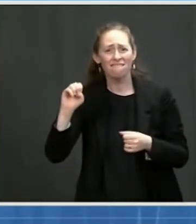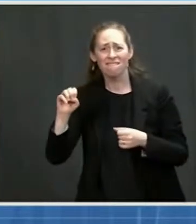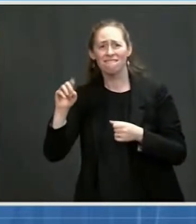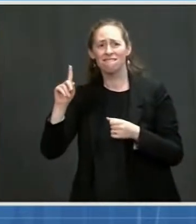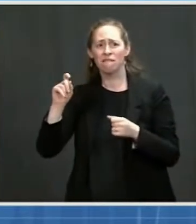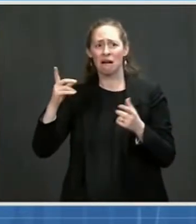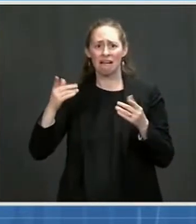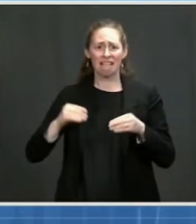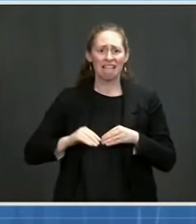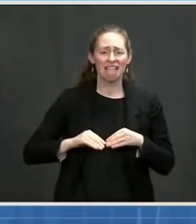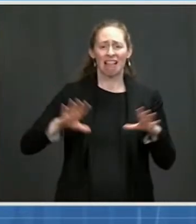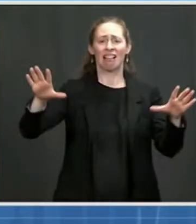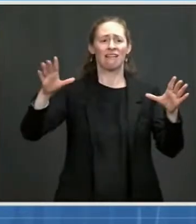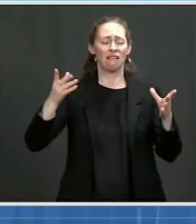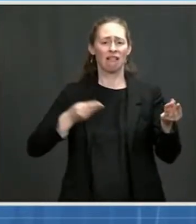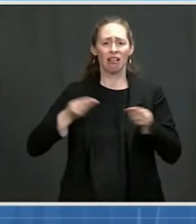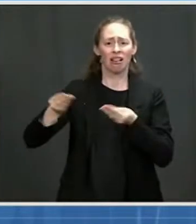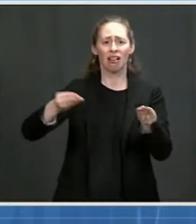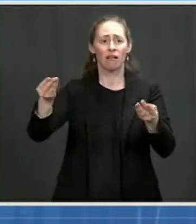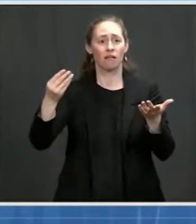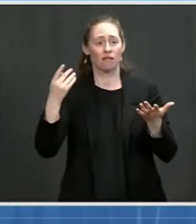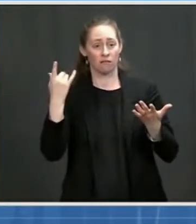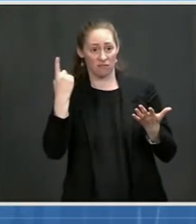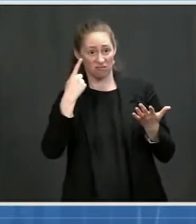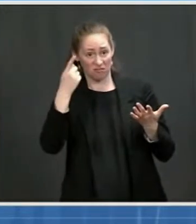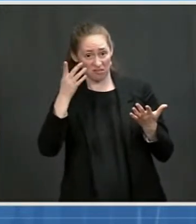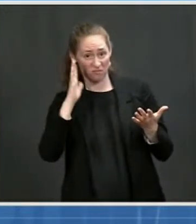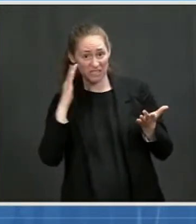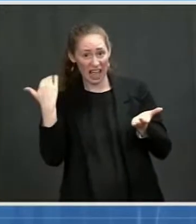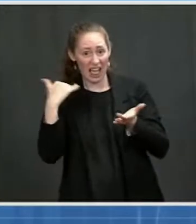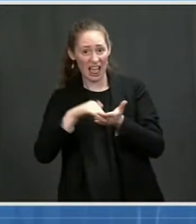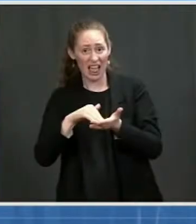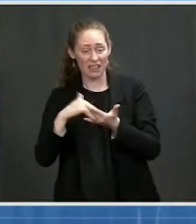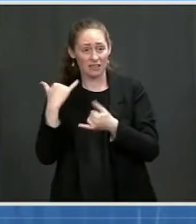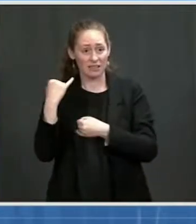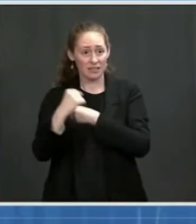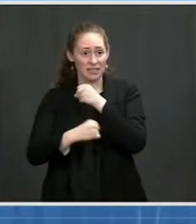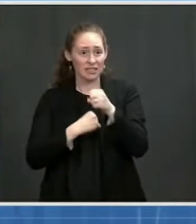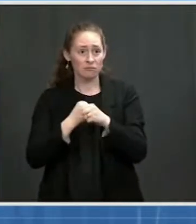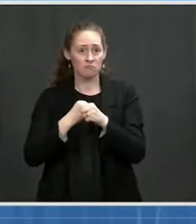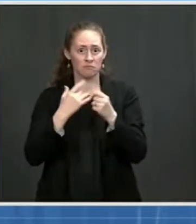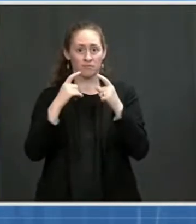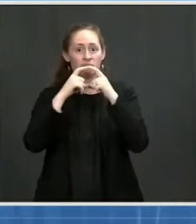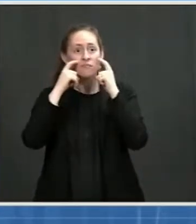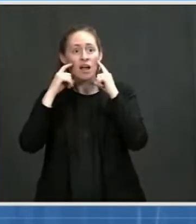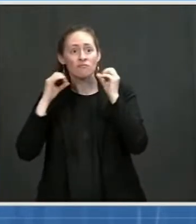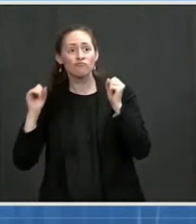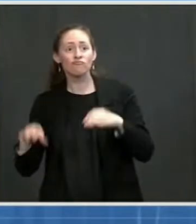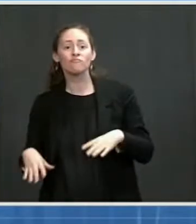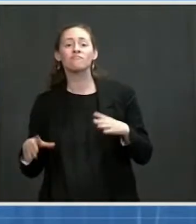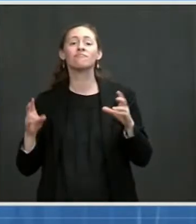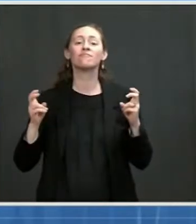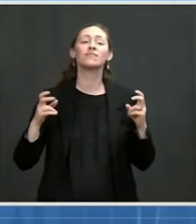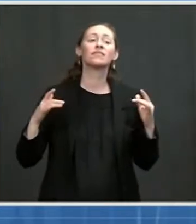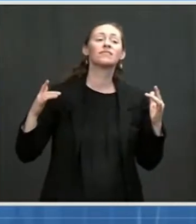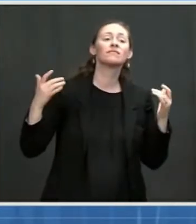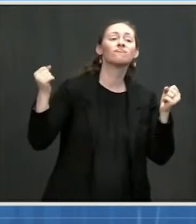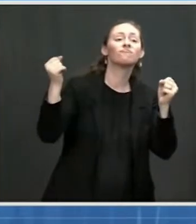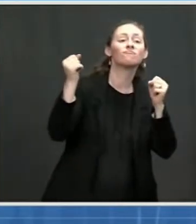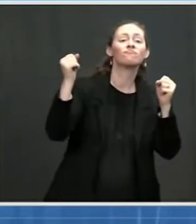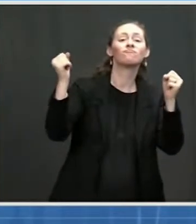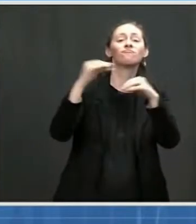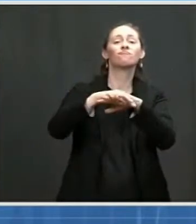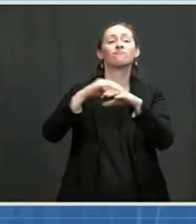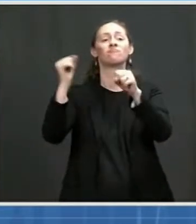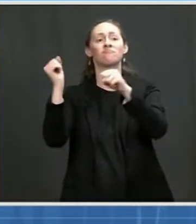events. Are you at all concerned that the sort of masks off, life is back to normal reality is going to lead